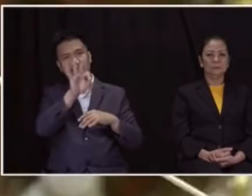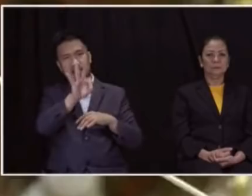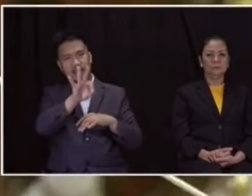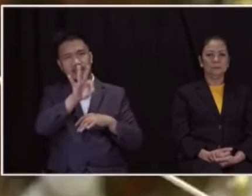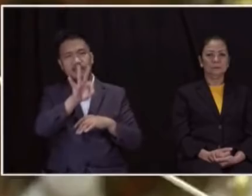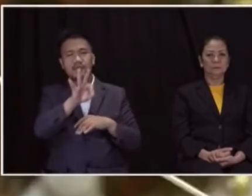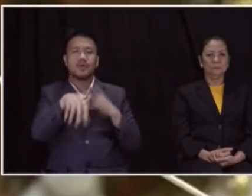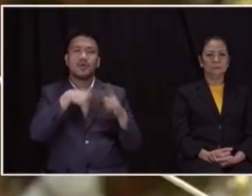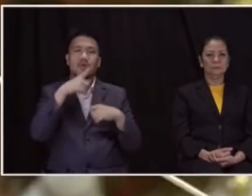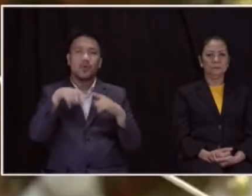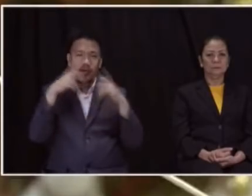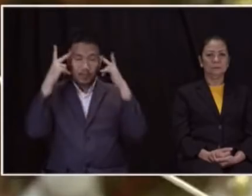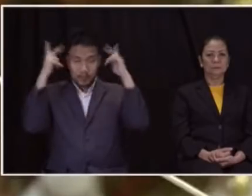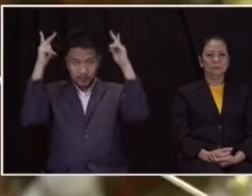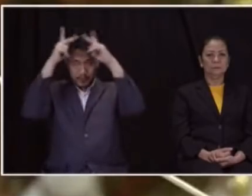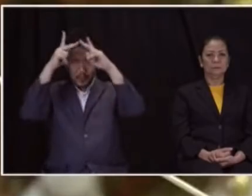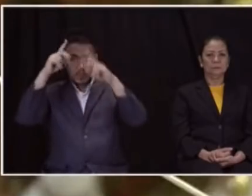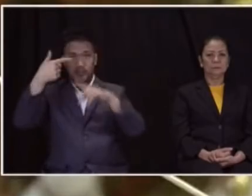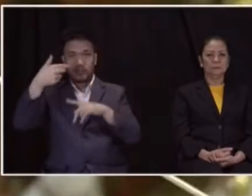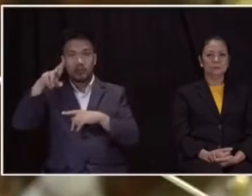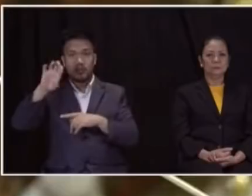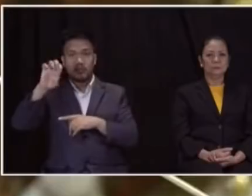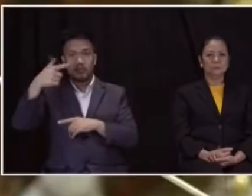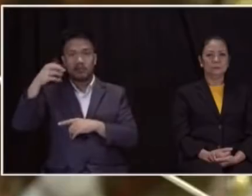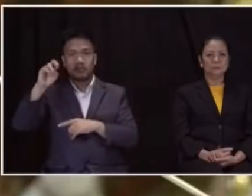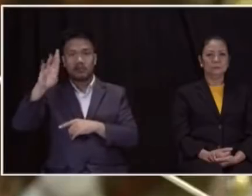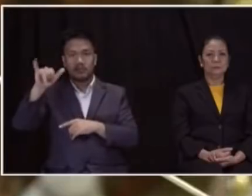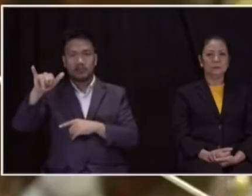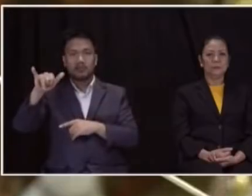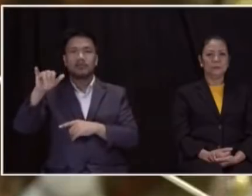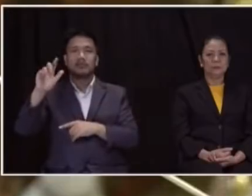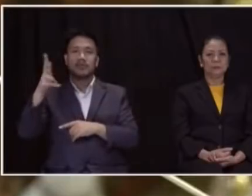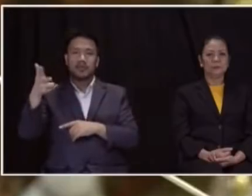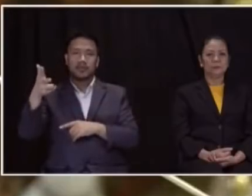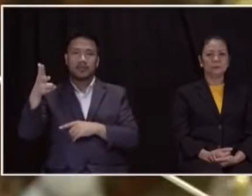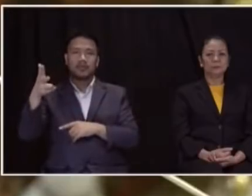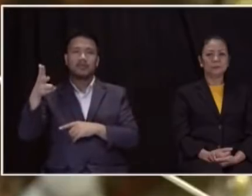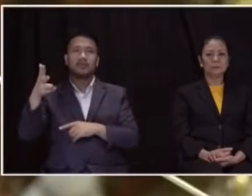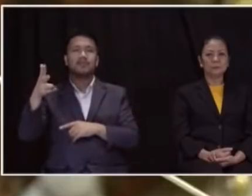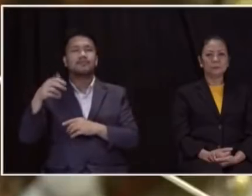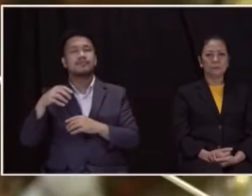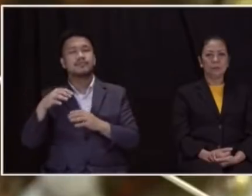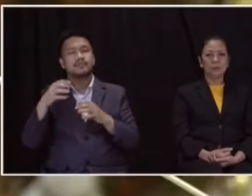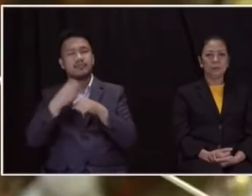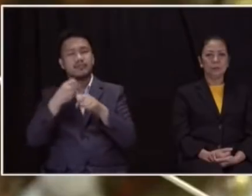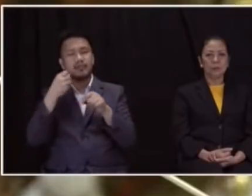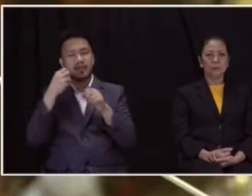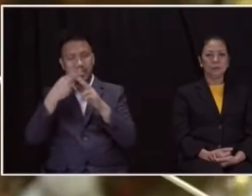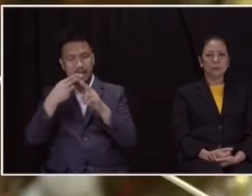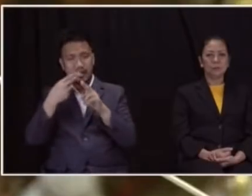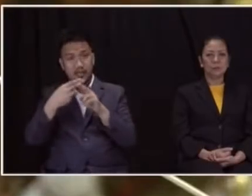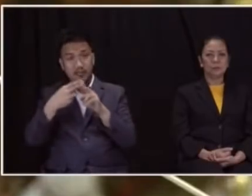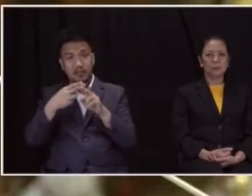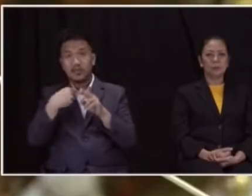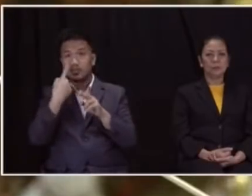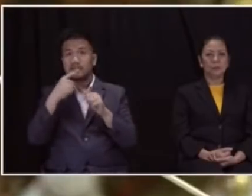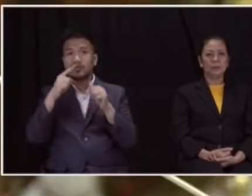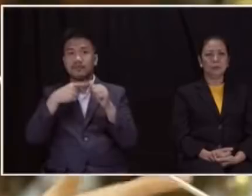1579, when Pope Gregory XIII named the first Bishop of Manila. And today, in